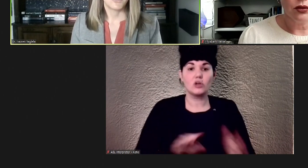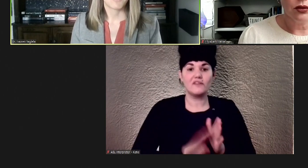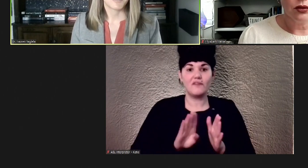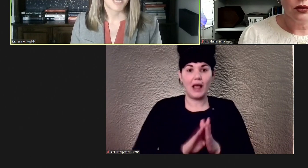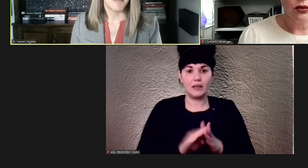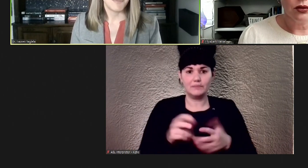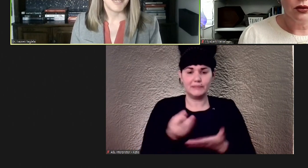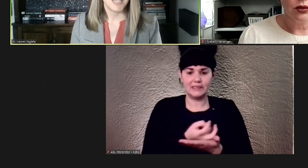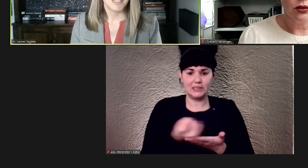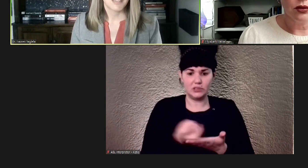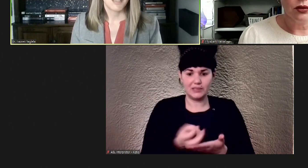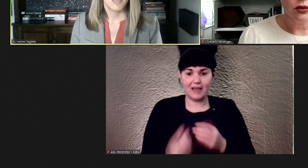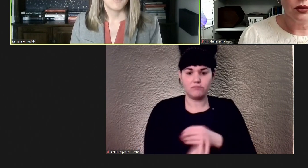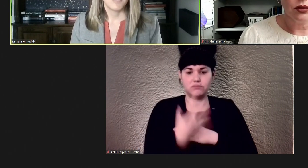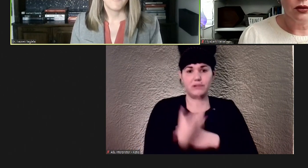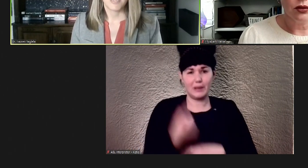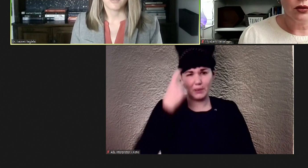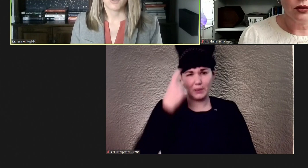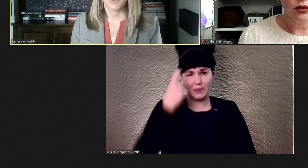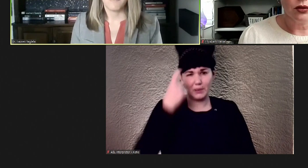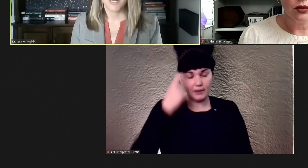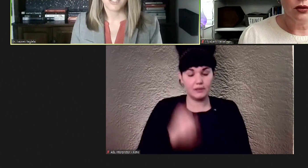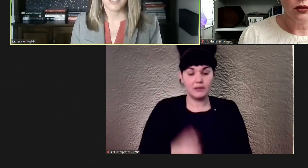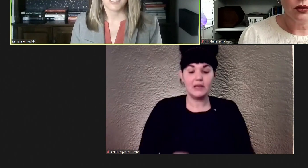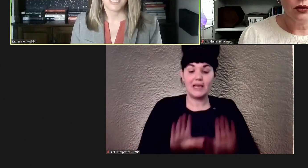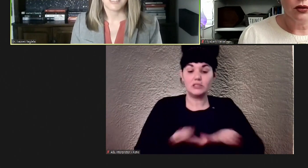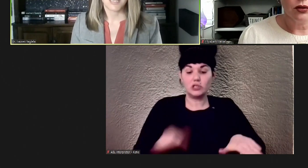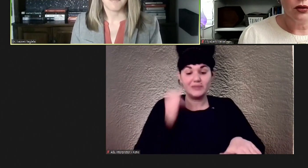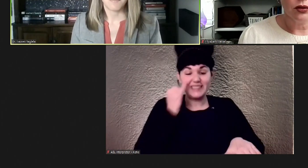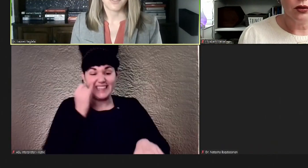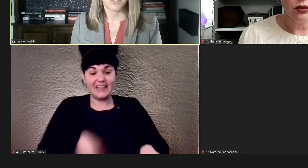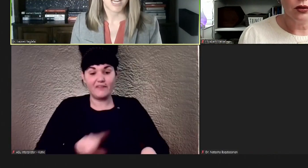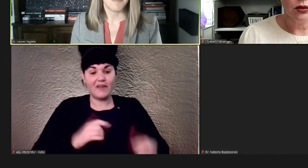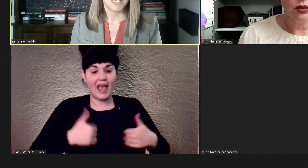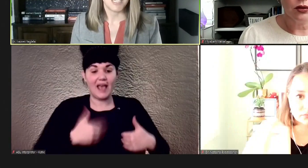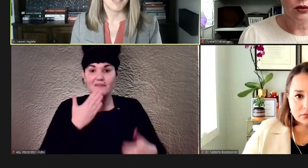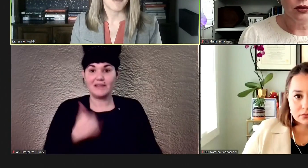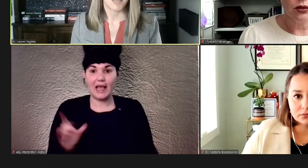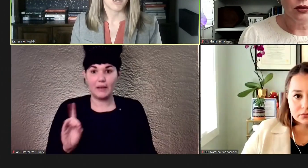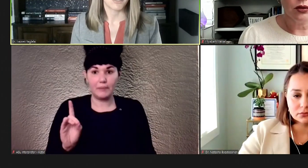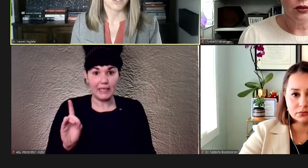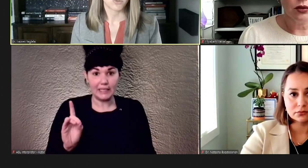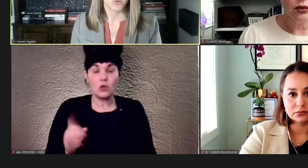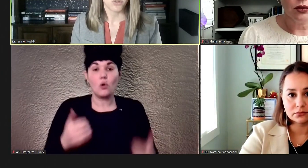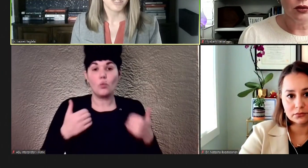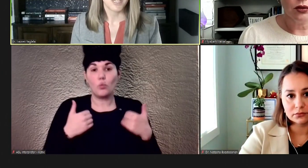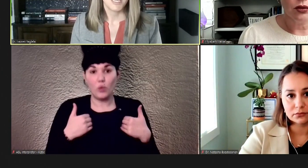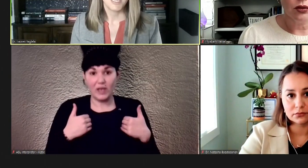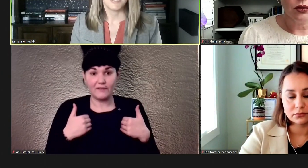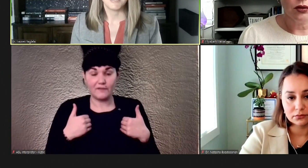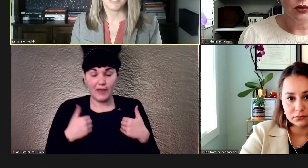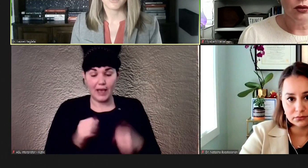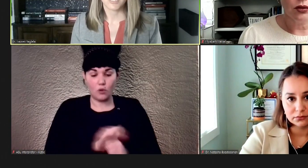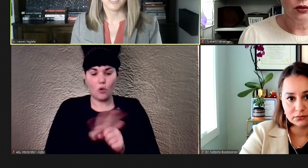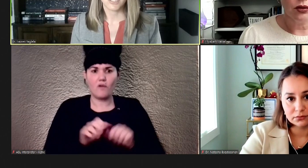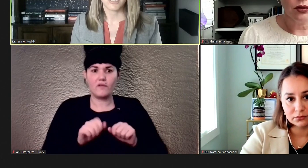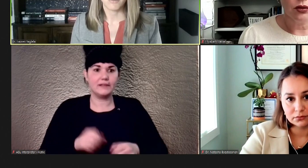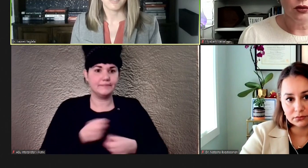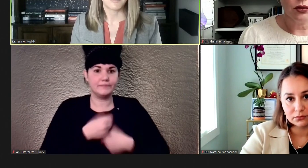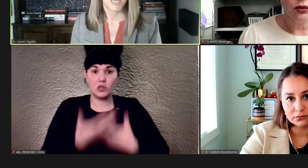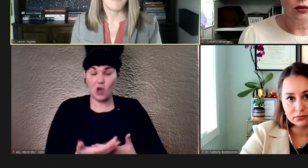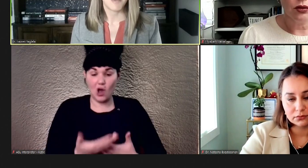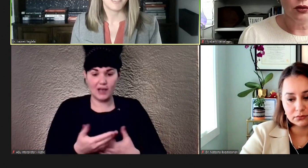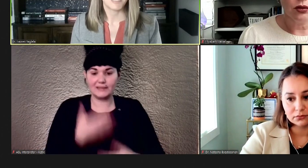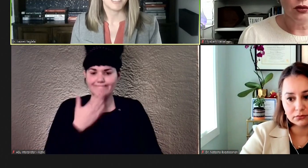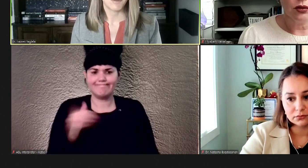In children with diabetes, we have had COVID infections lead to their diabetes becoming uncontrolled in a dangerous condition known